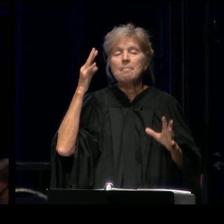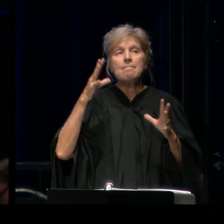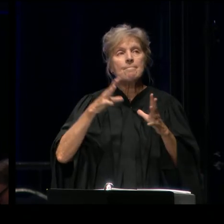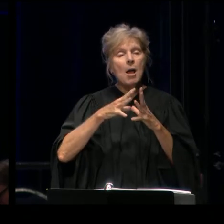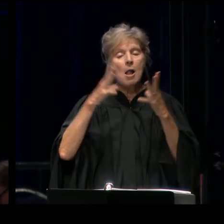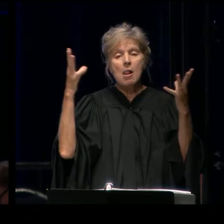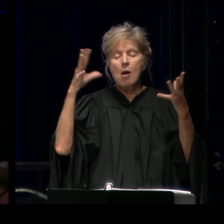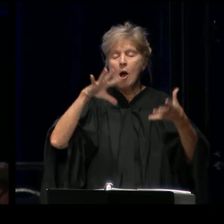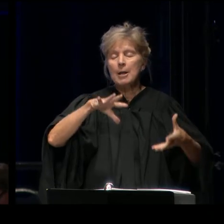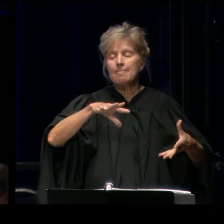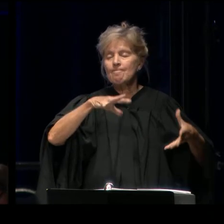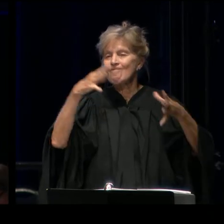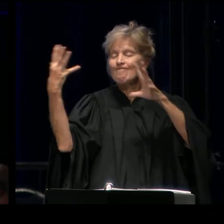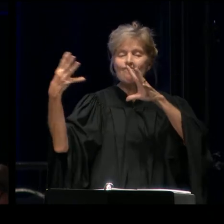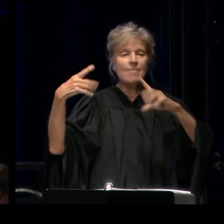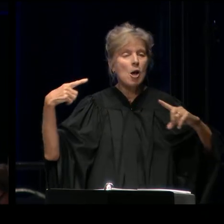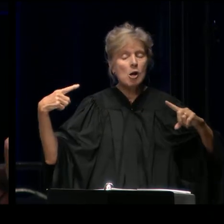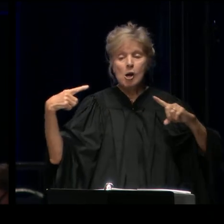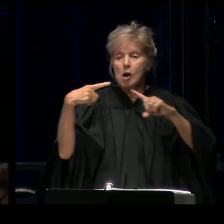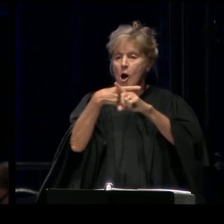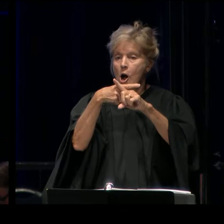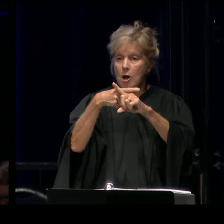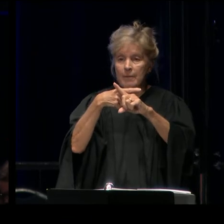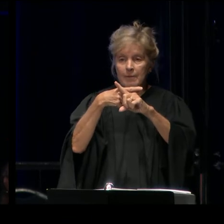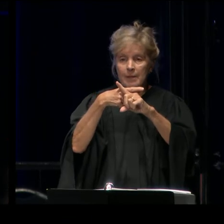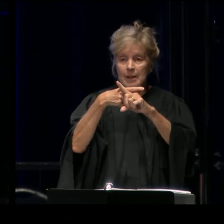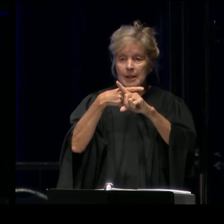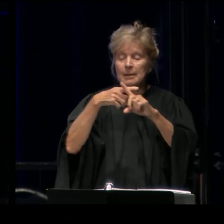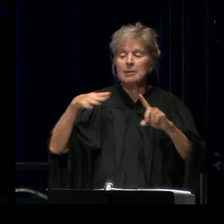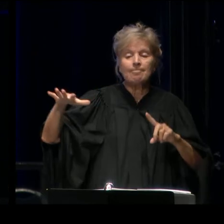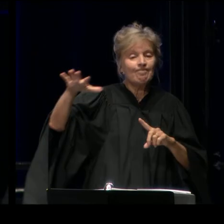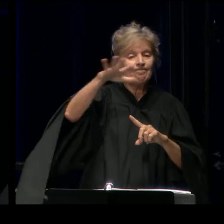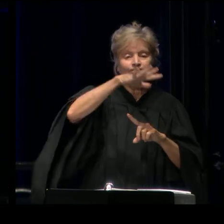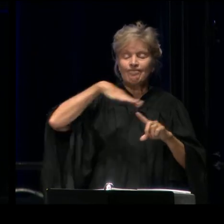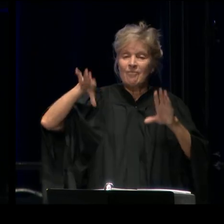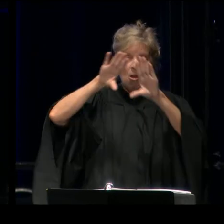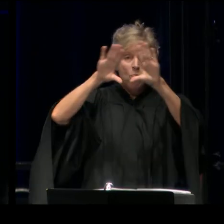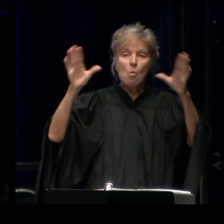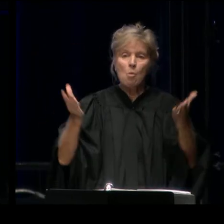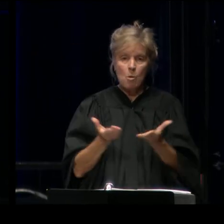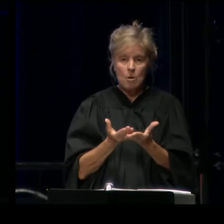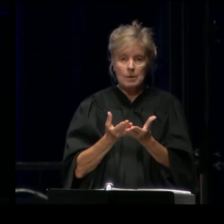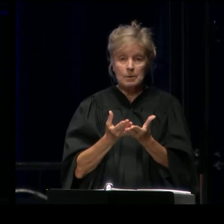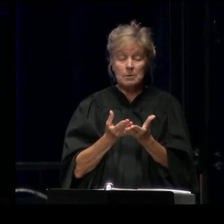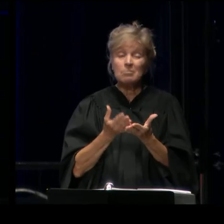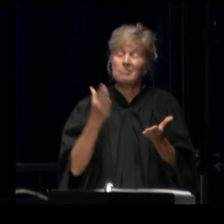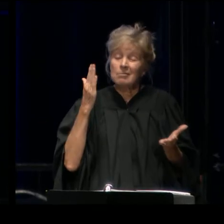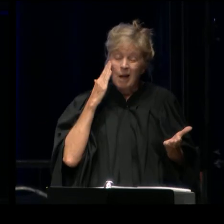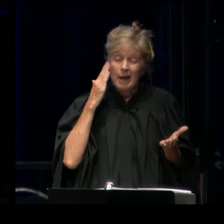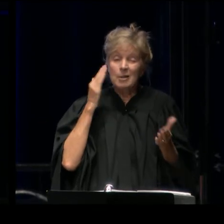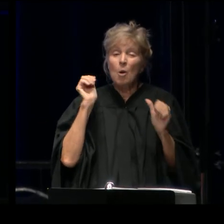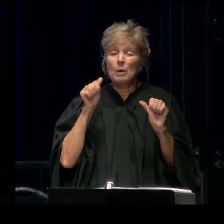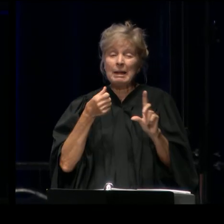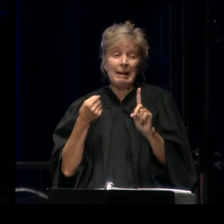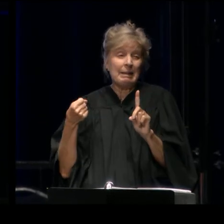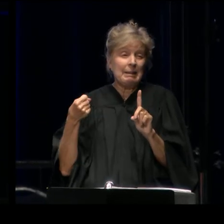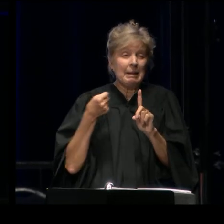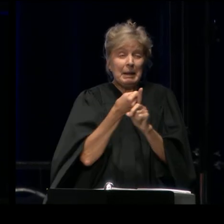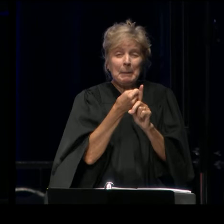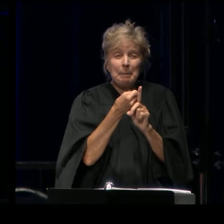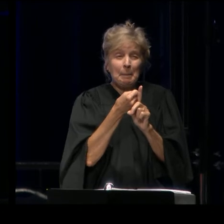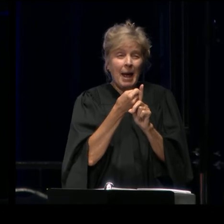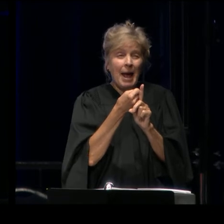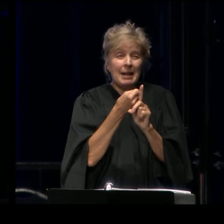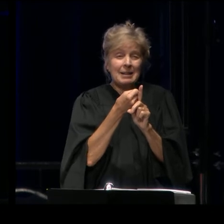upheaval, conflict, and violence occurring around the world. And I know it can have serious impact